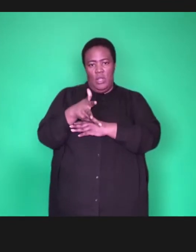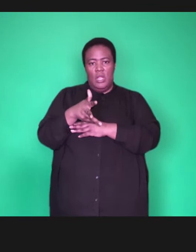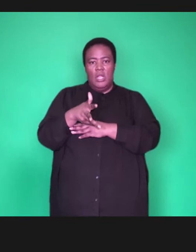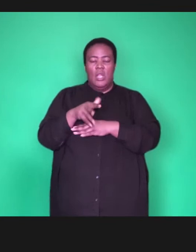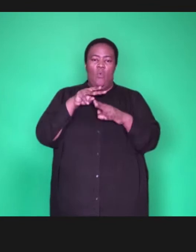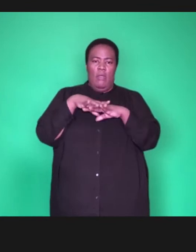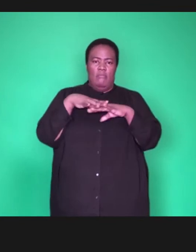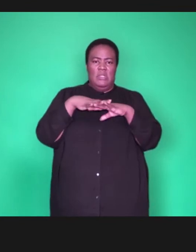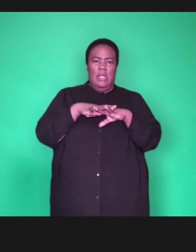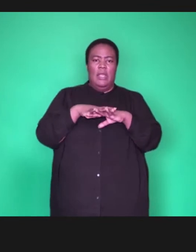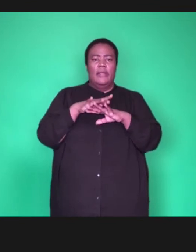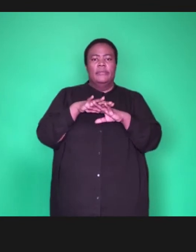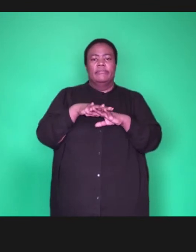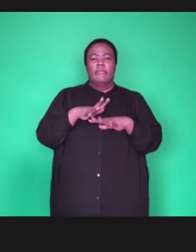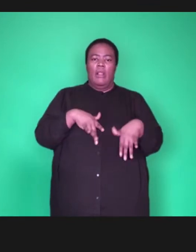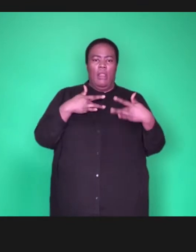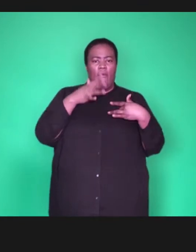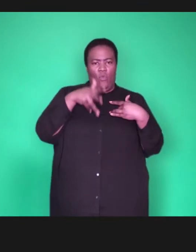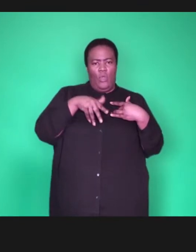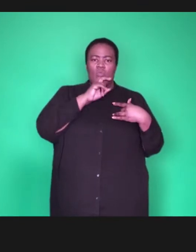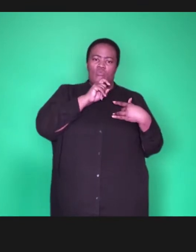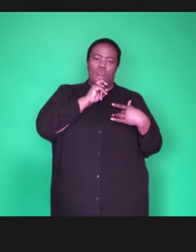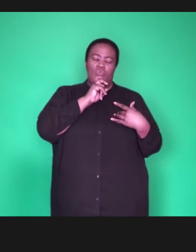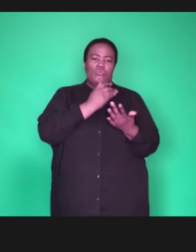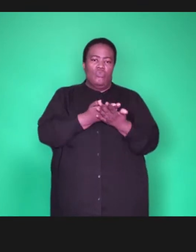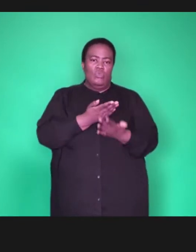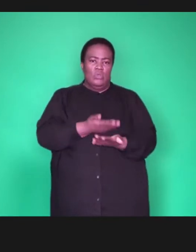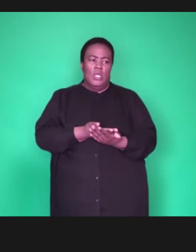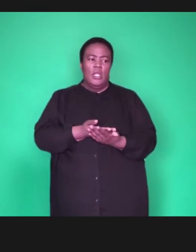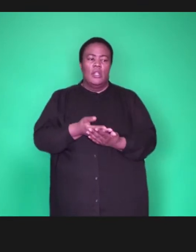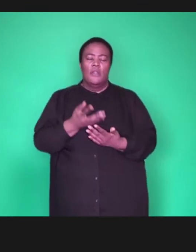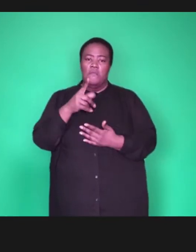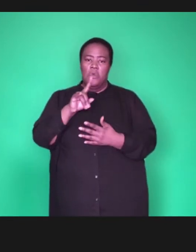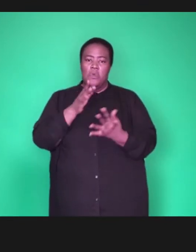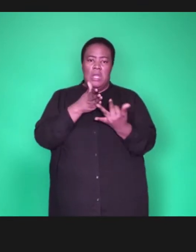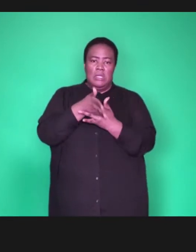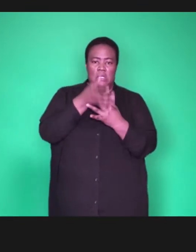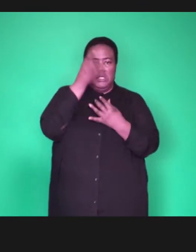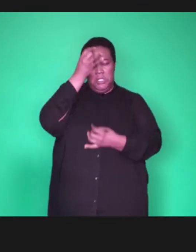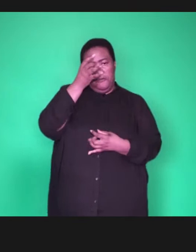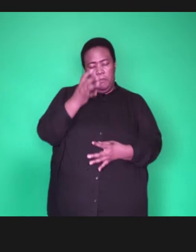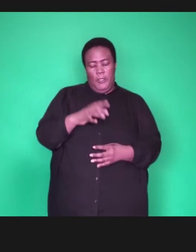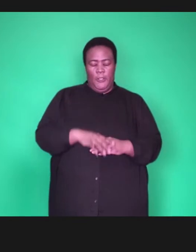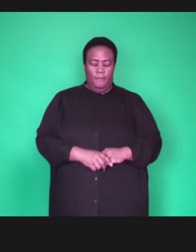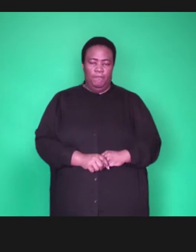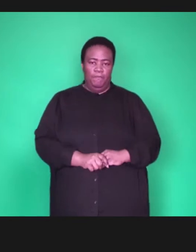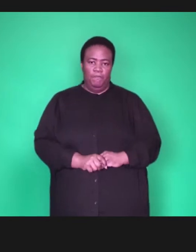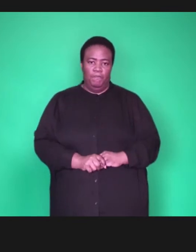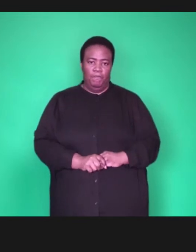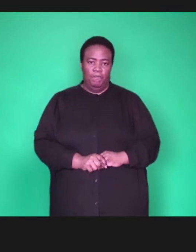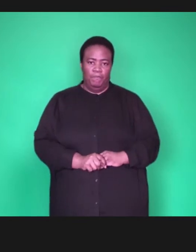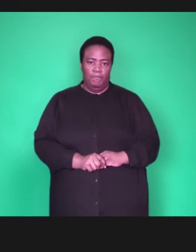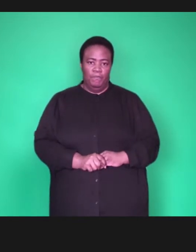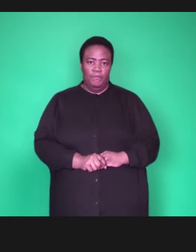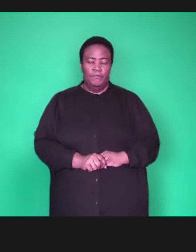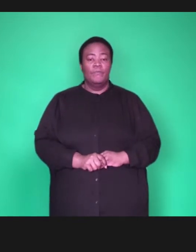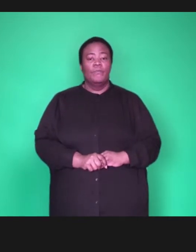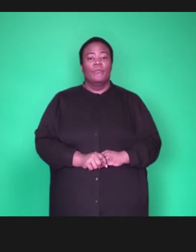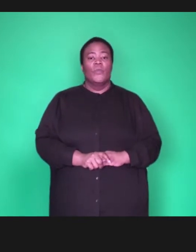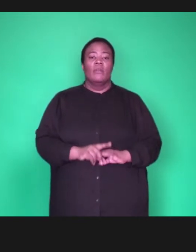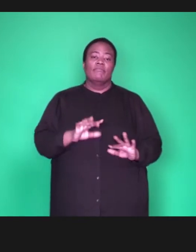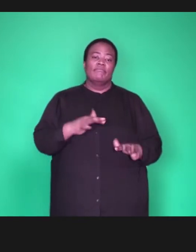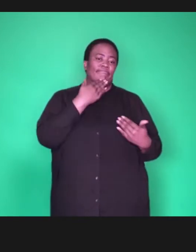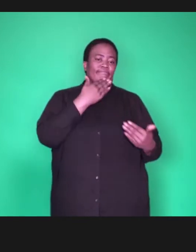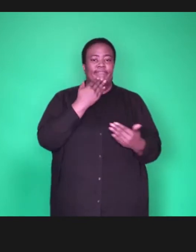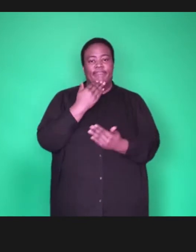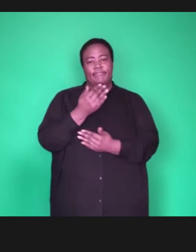and you can use that website as a means of accessing that information. With that said, let me thank everyone